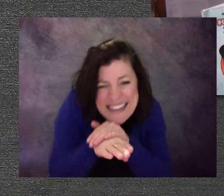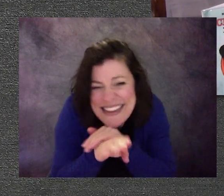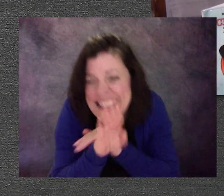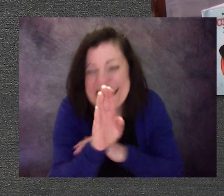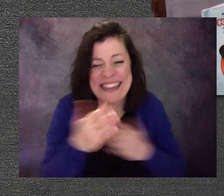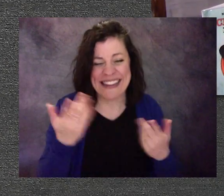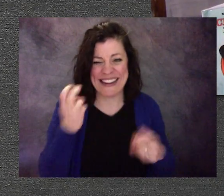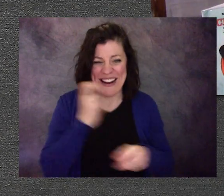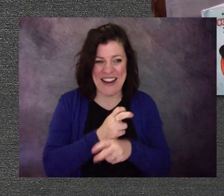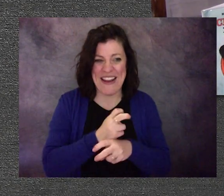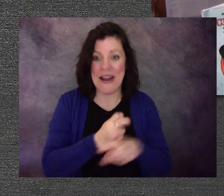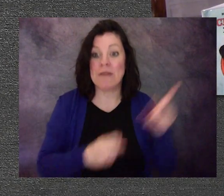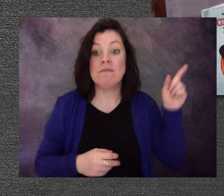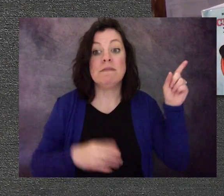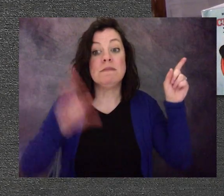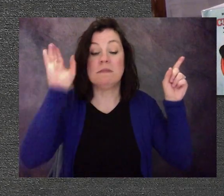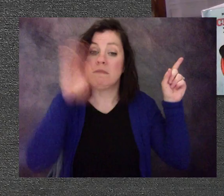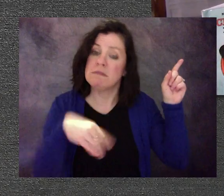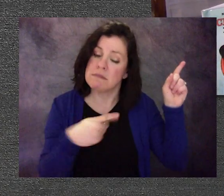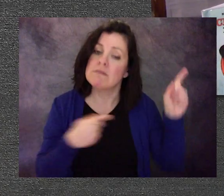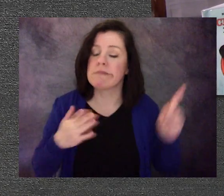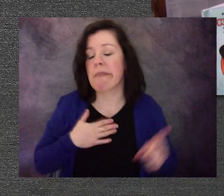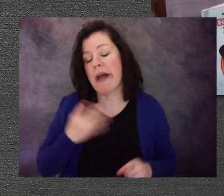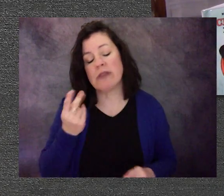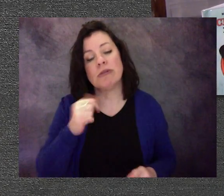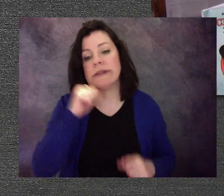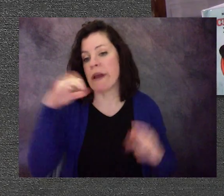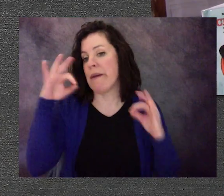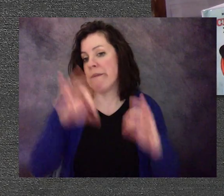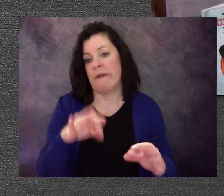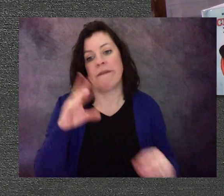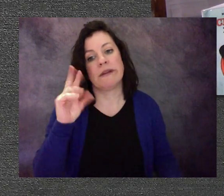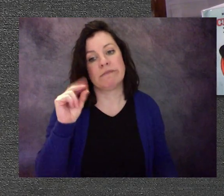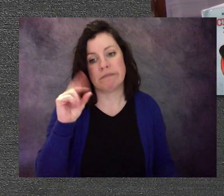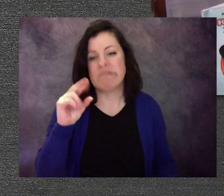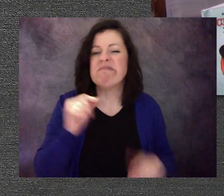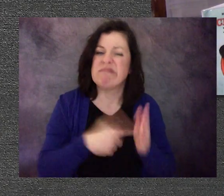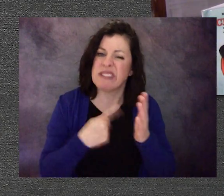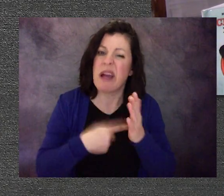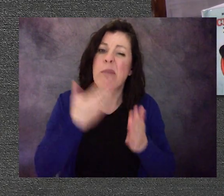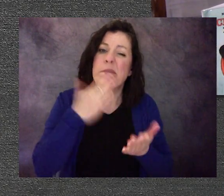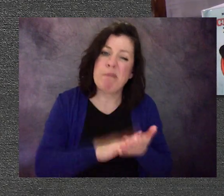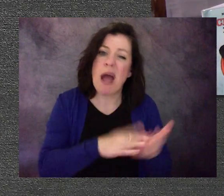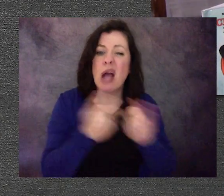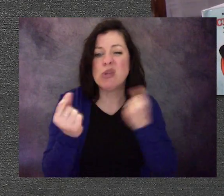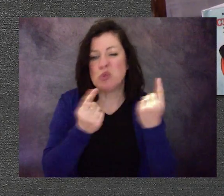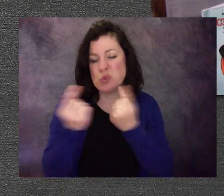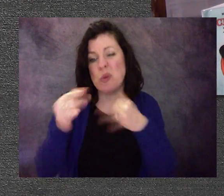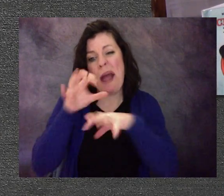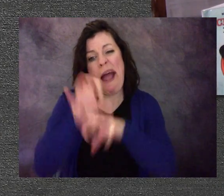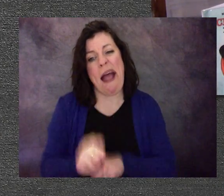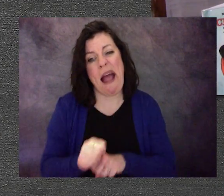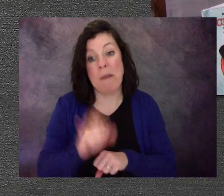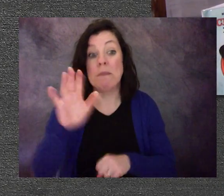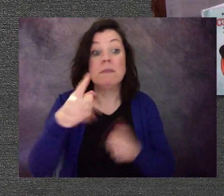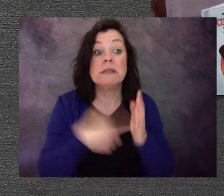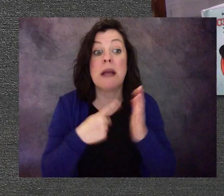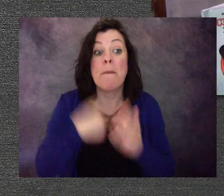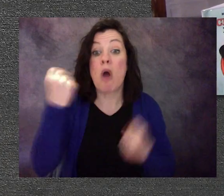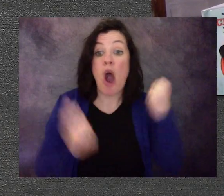Oh, I know he's not perfect. He has some bad habits too. He runs after